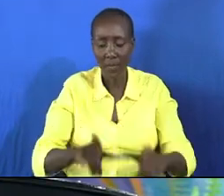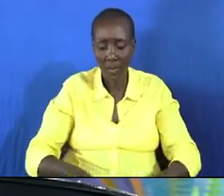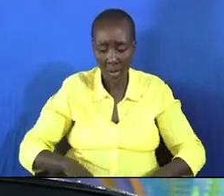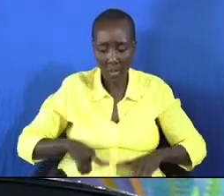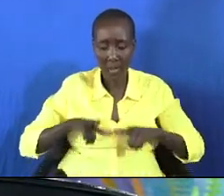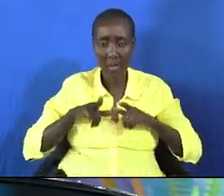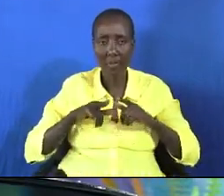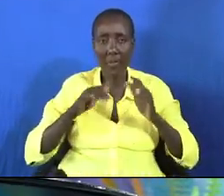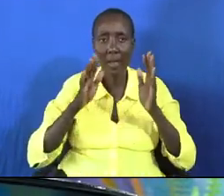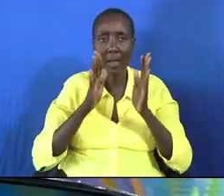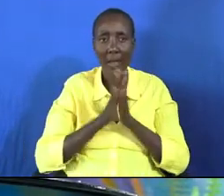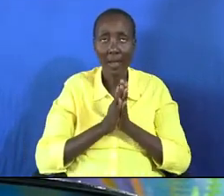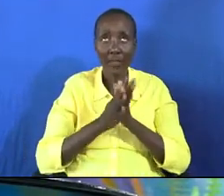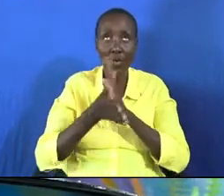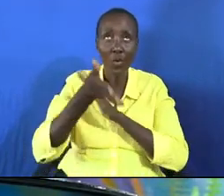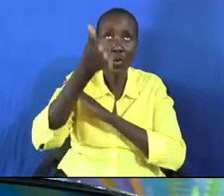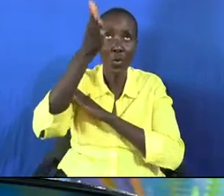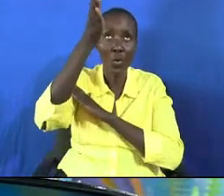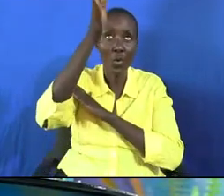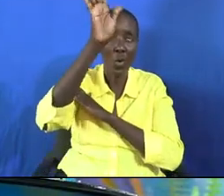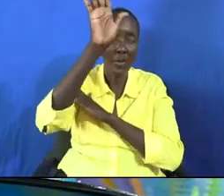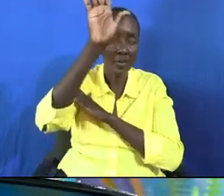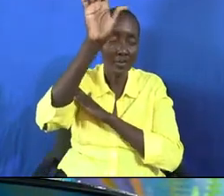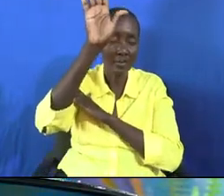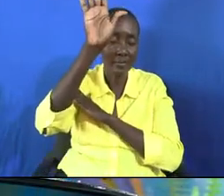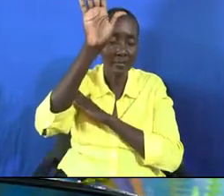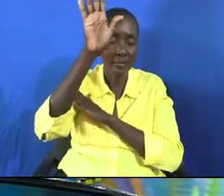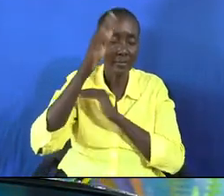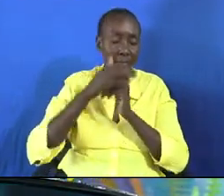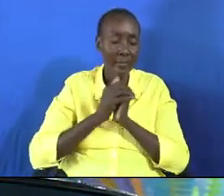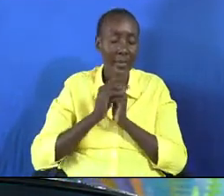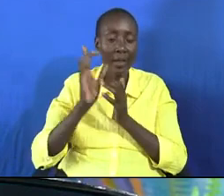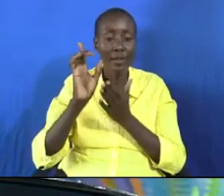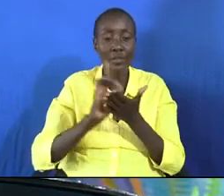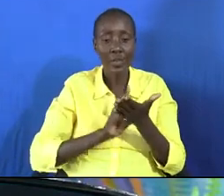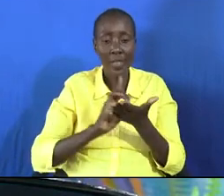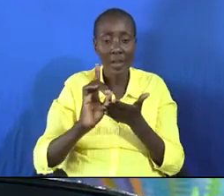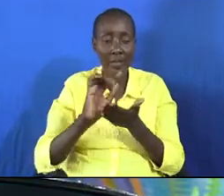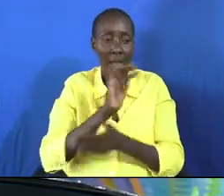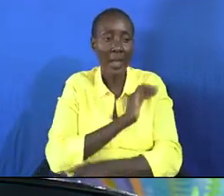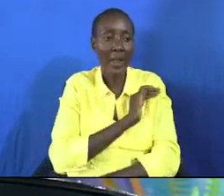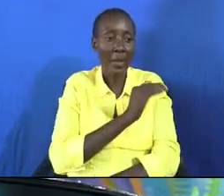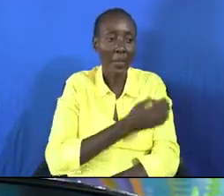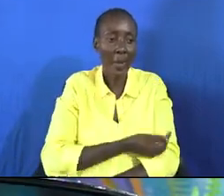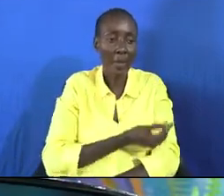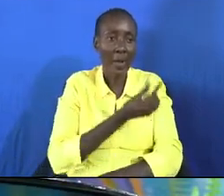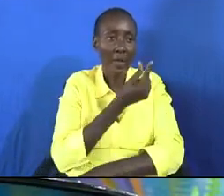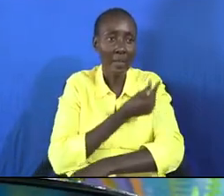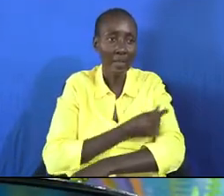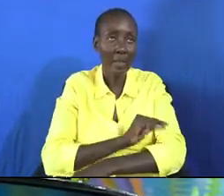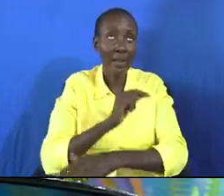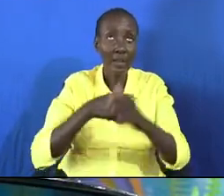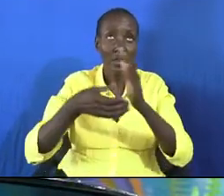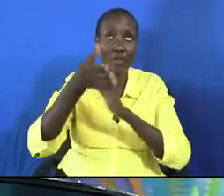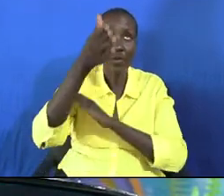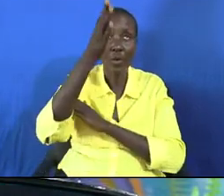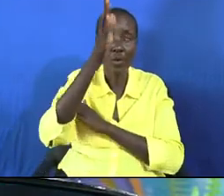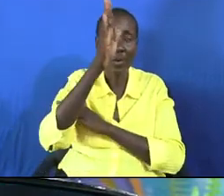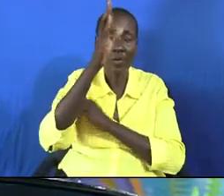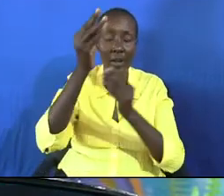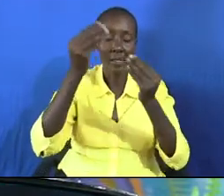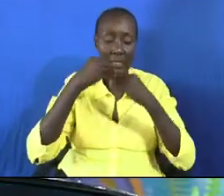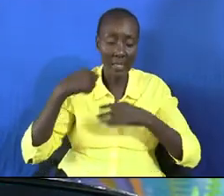life and for godliness. So the divine power, the grace of God,